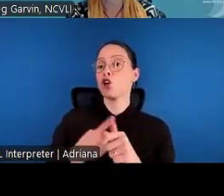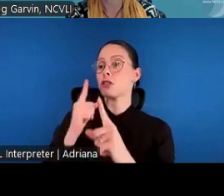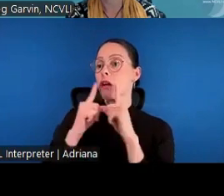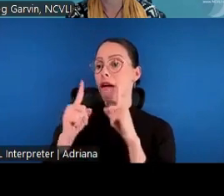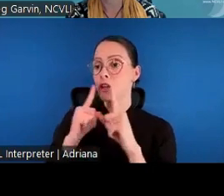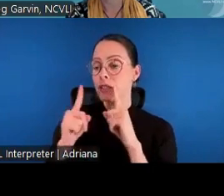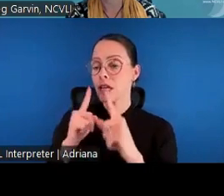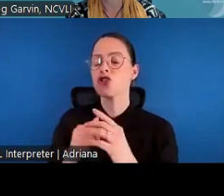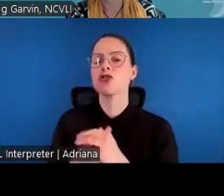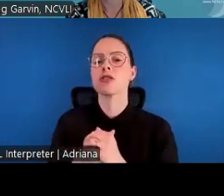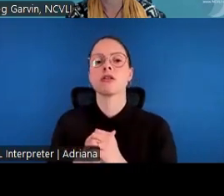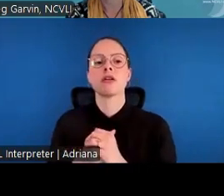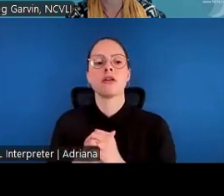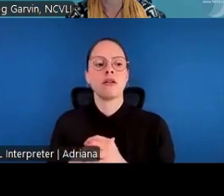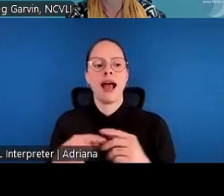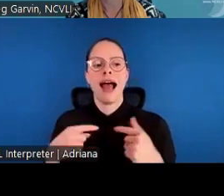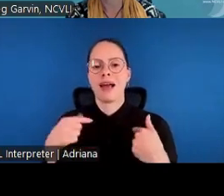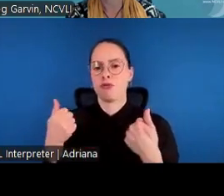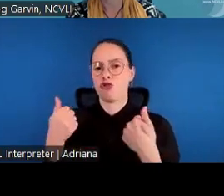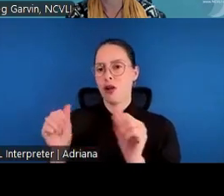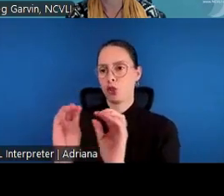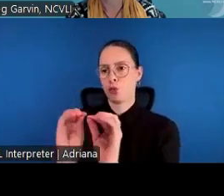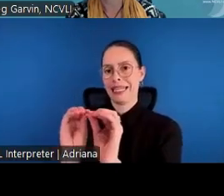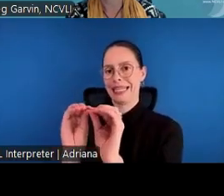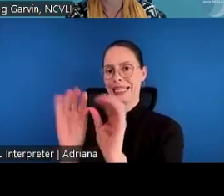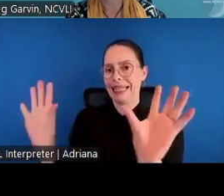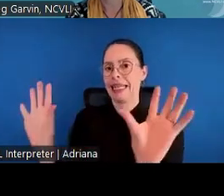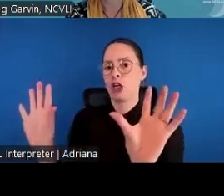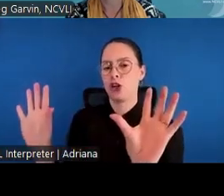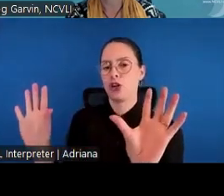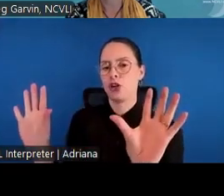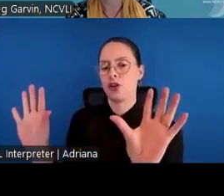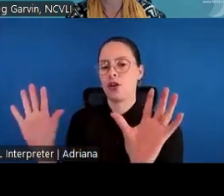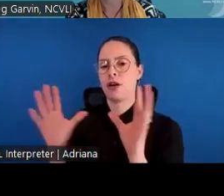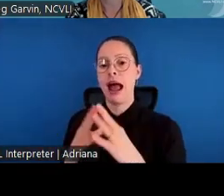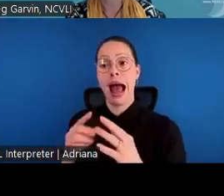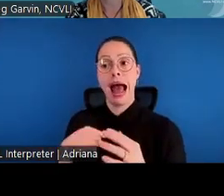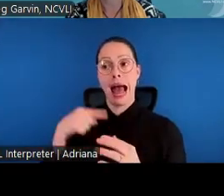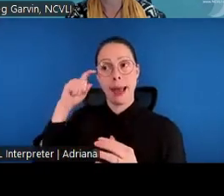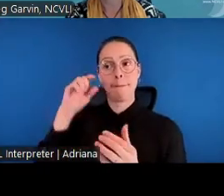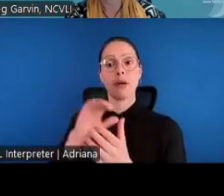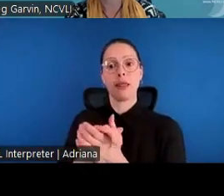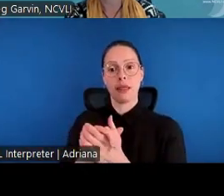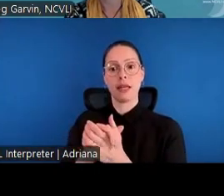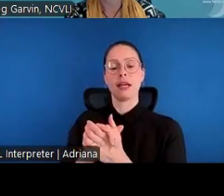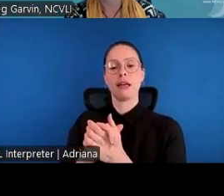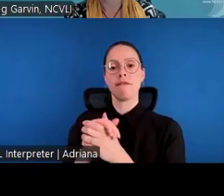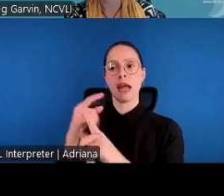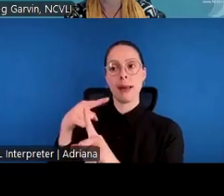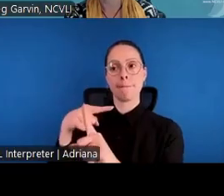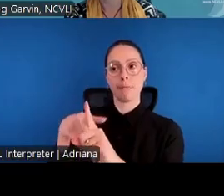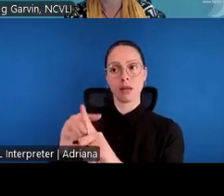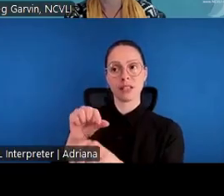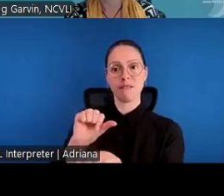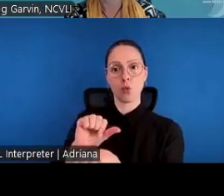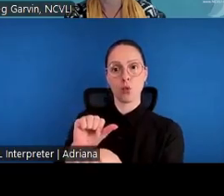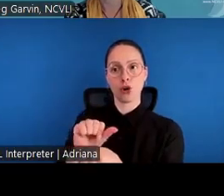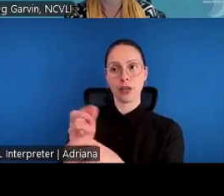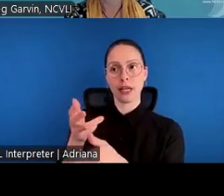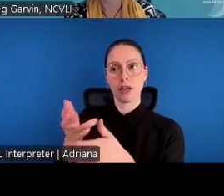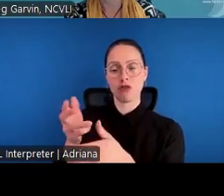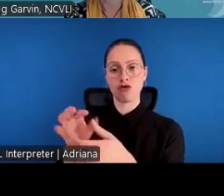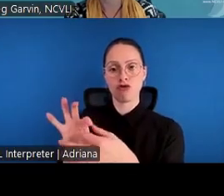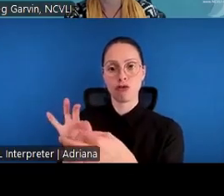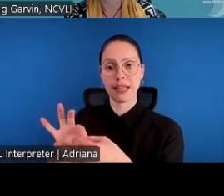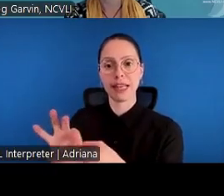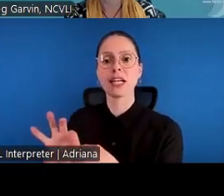I am trying to be very clear that I believe that a positive working relationship between the prosecutor and the victim